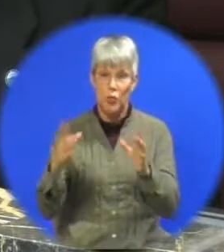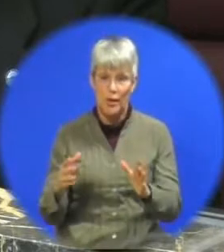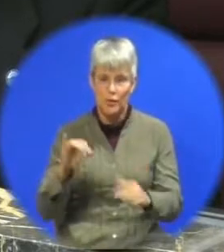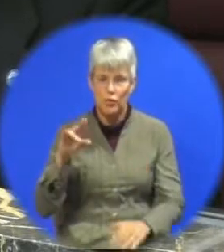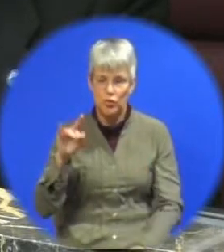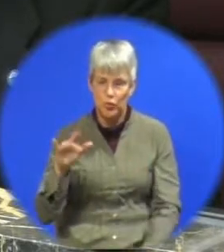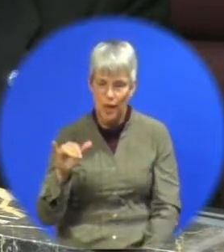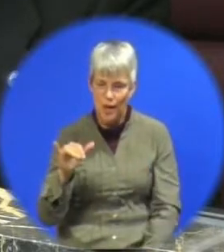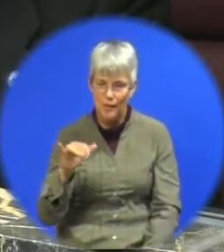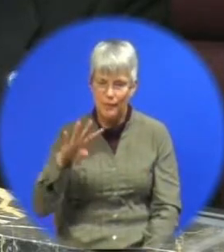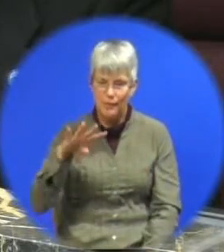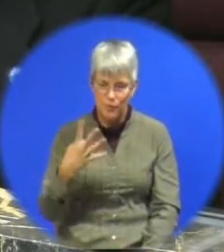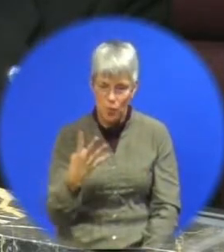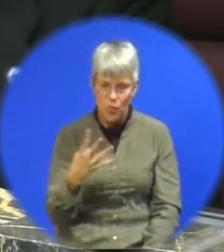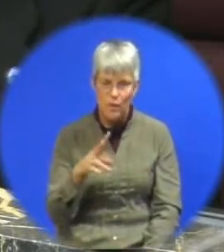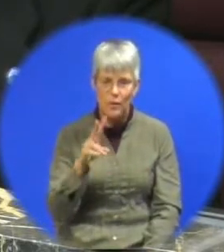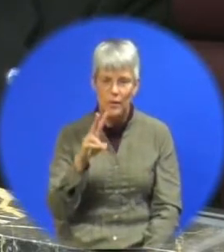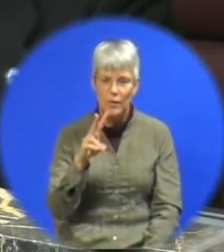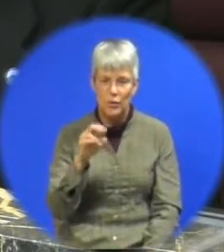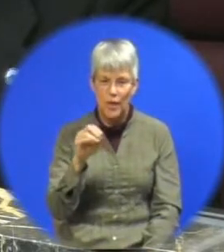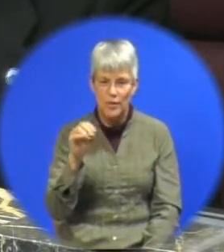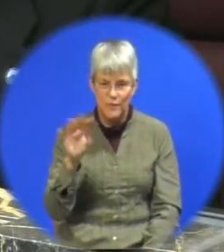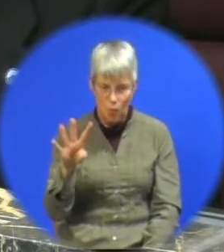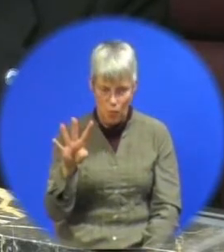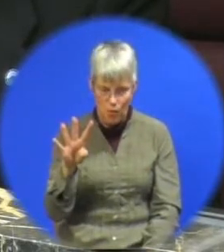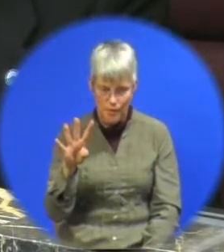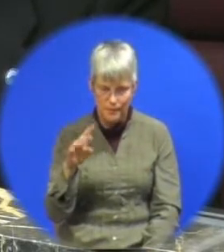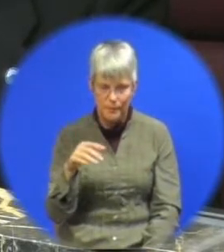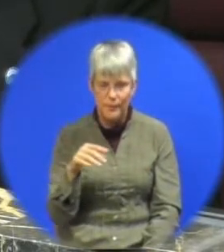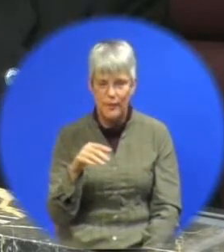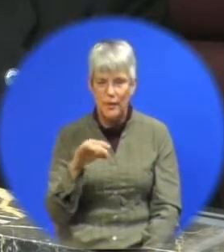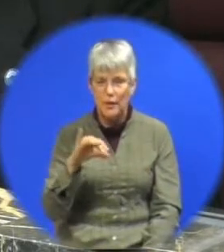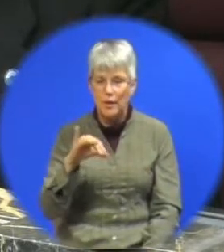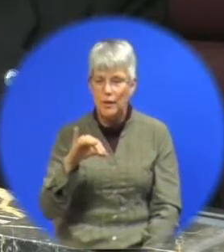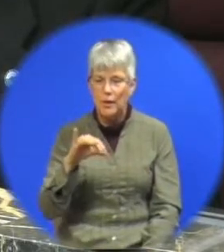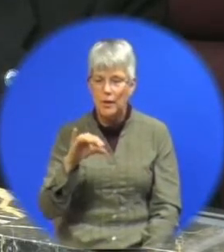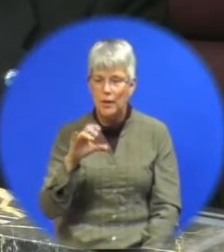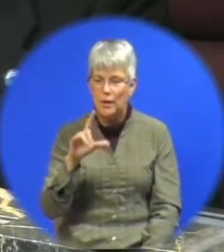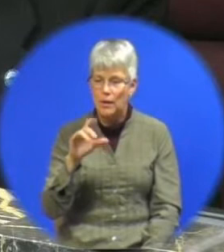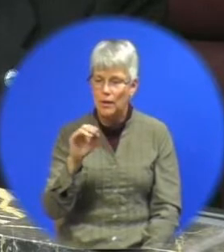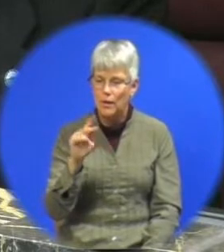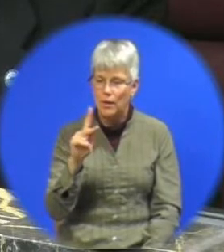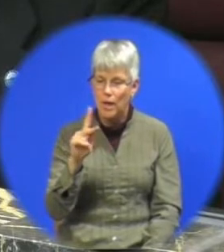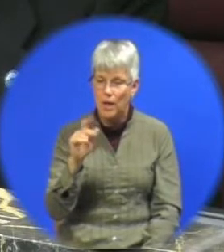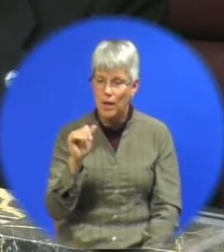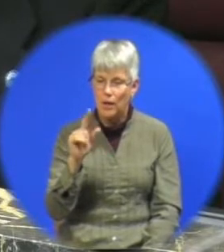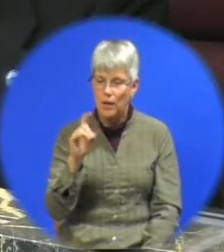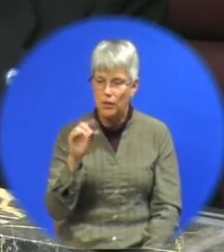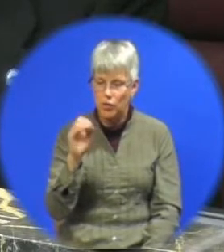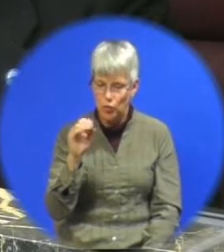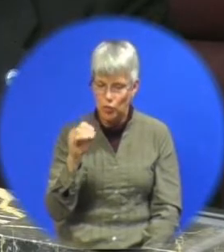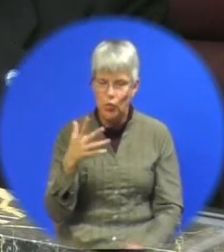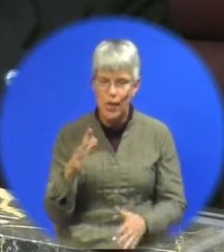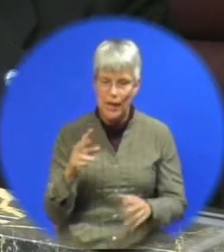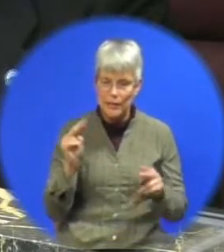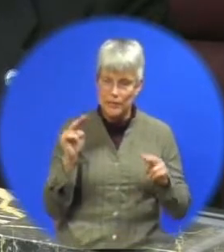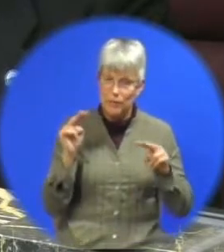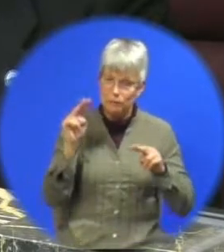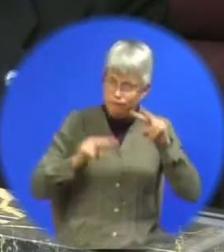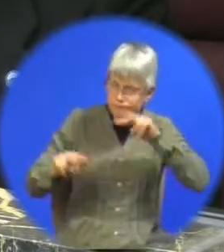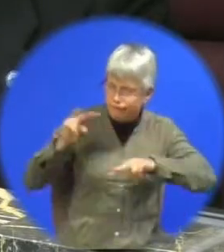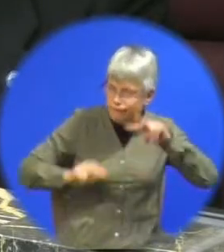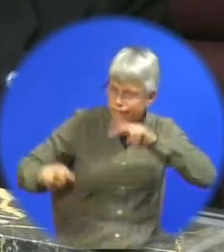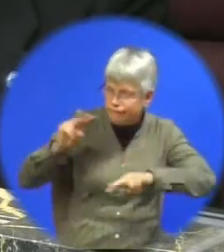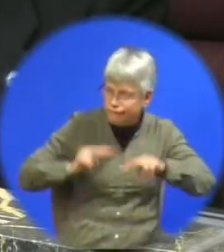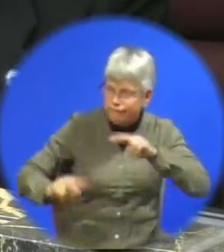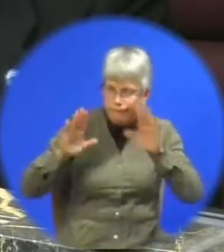4th, 2004. And whereas Joseph Scott Luckadoo has provided keen financial oversight, outstanding